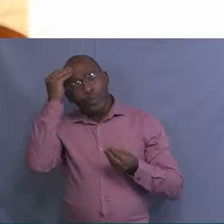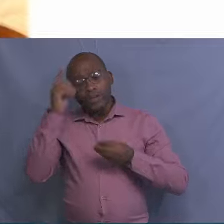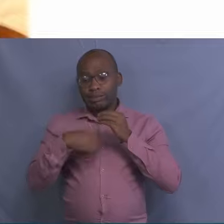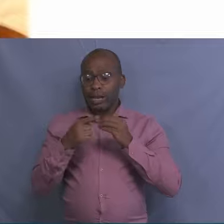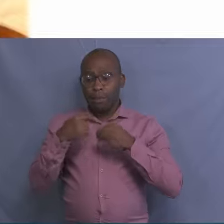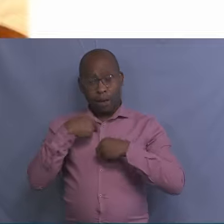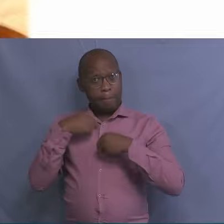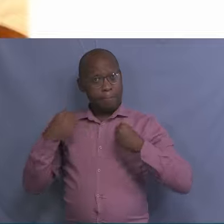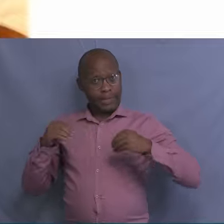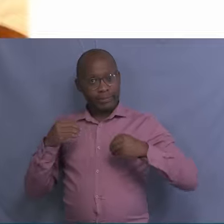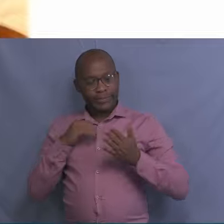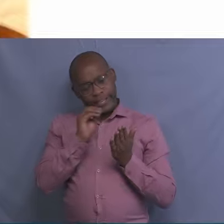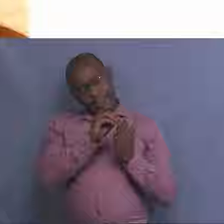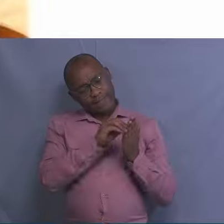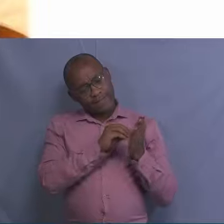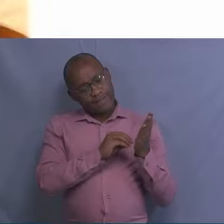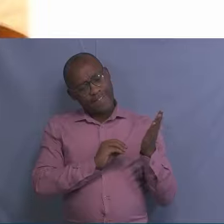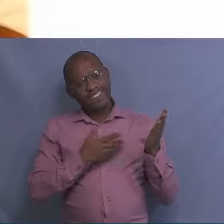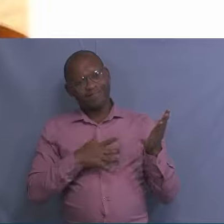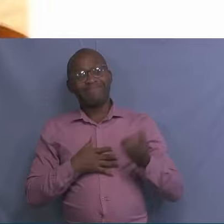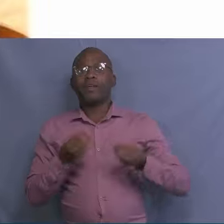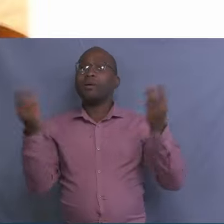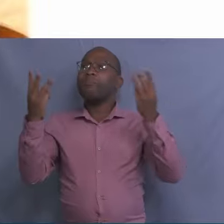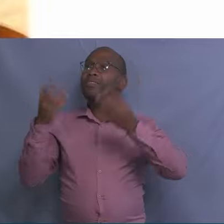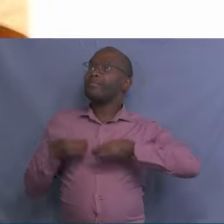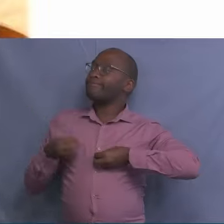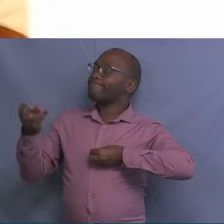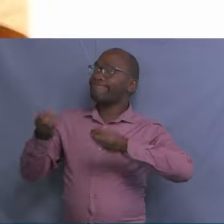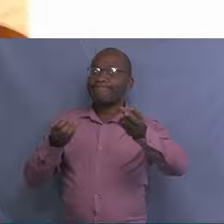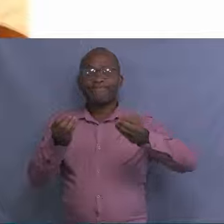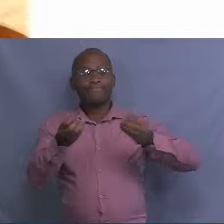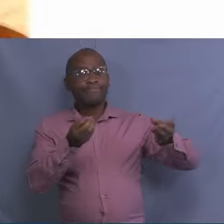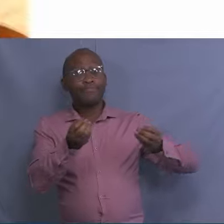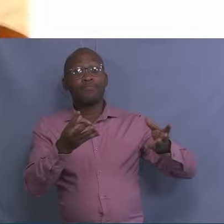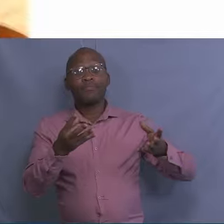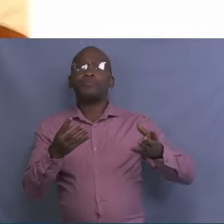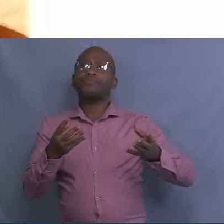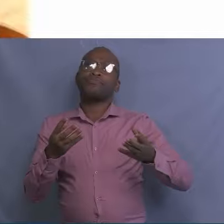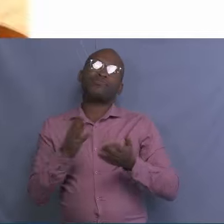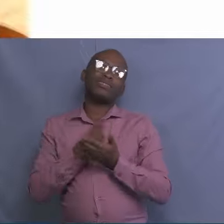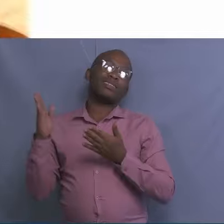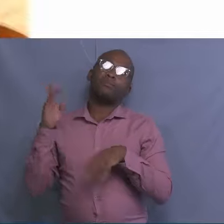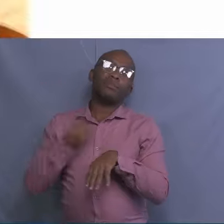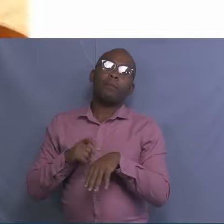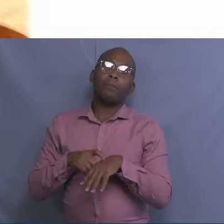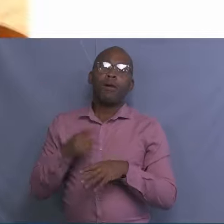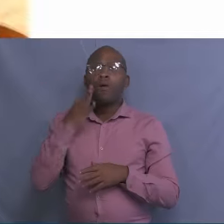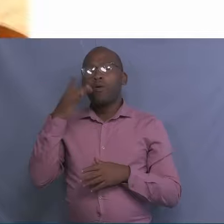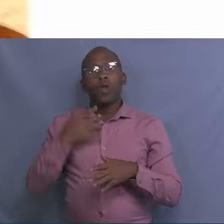business. Sometimes, especially if you are going on a, let's say you are going on a safari where there